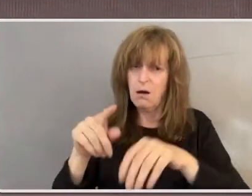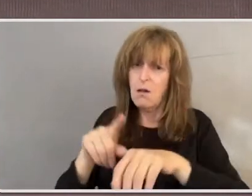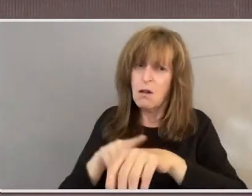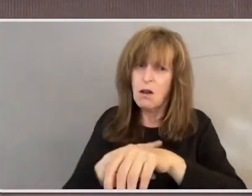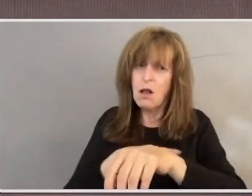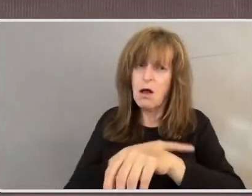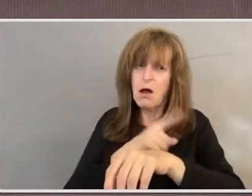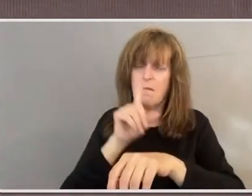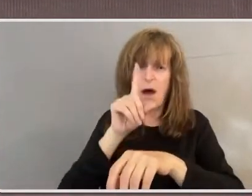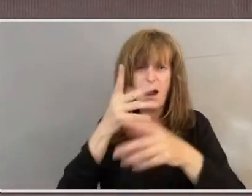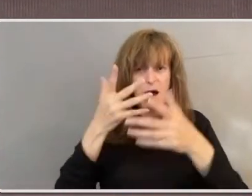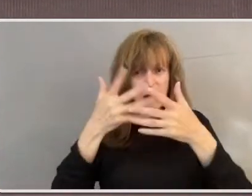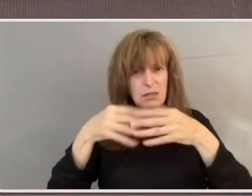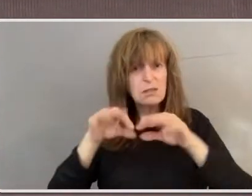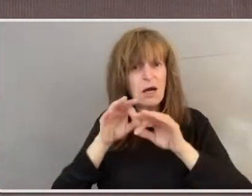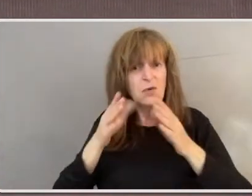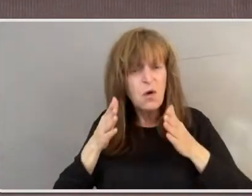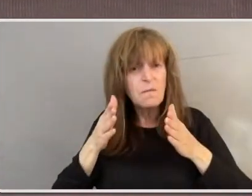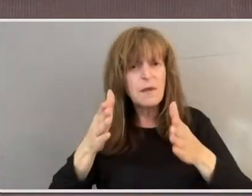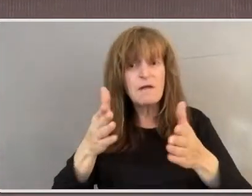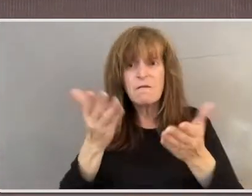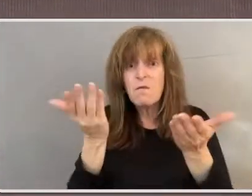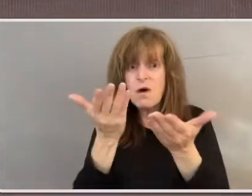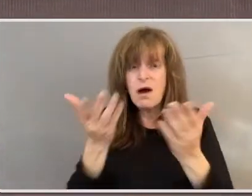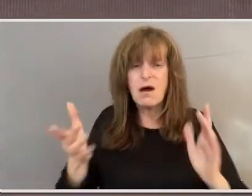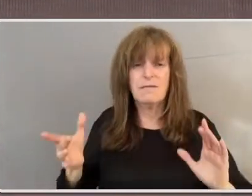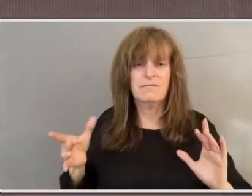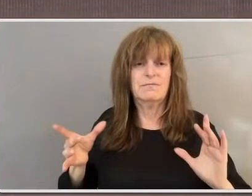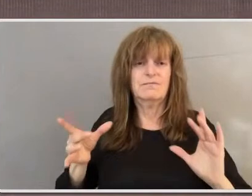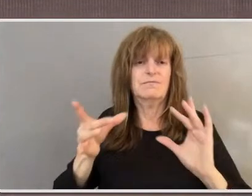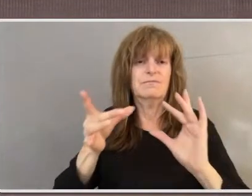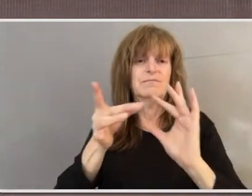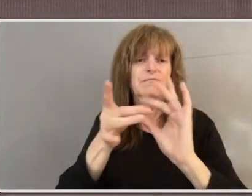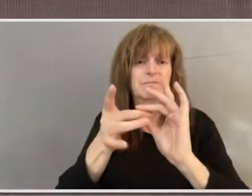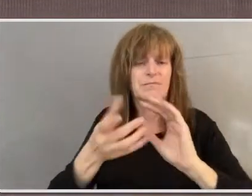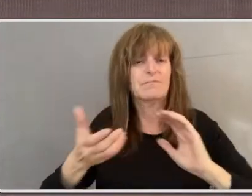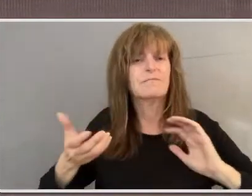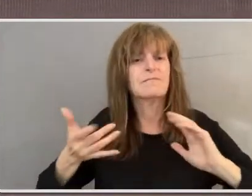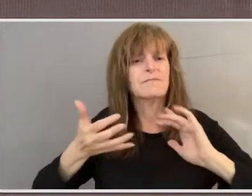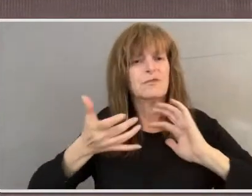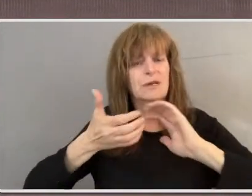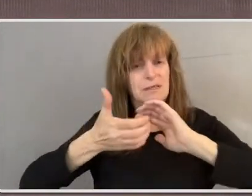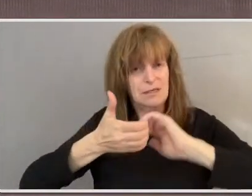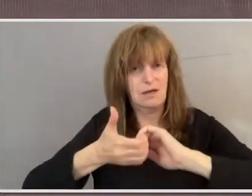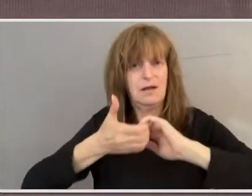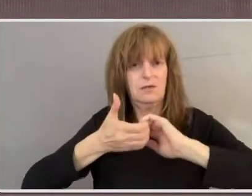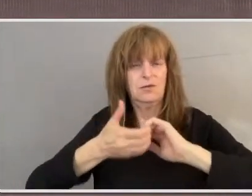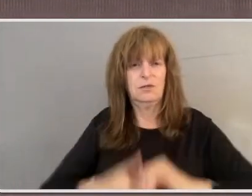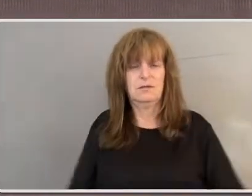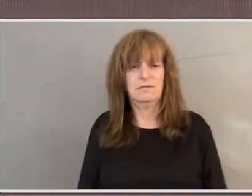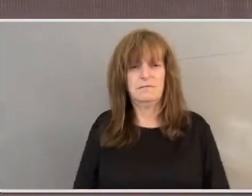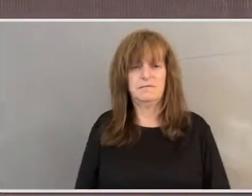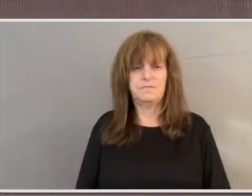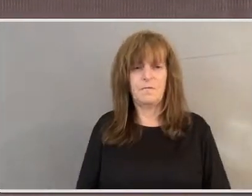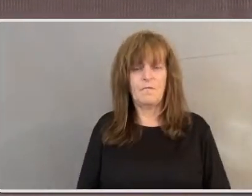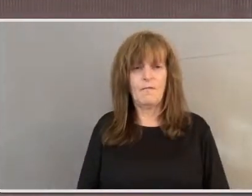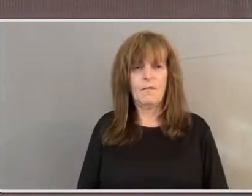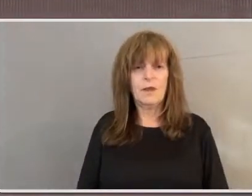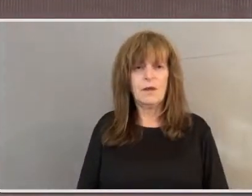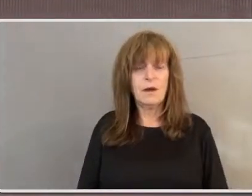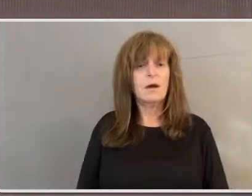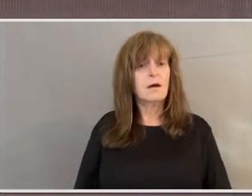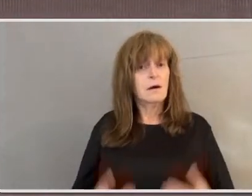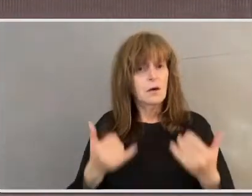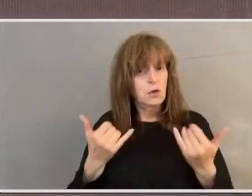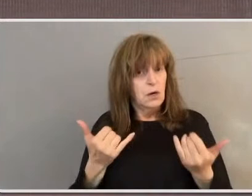Today, we gather in a noble and solemn ceremony. We gather with hope, grateful